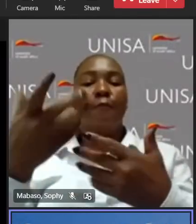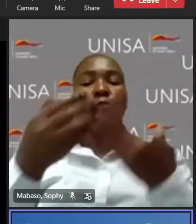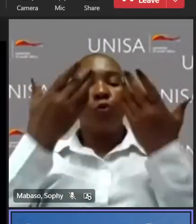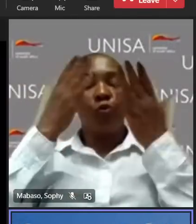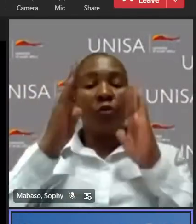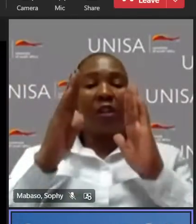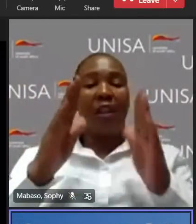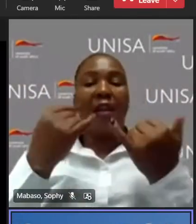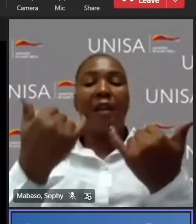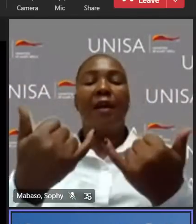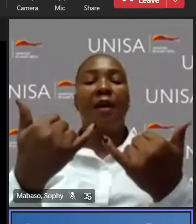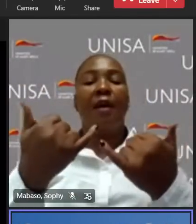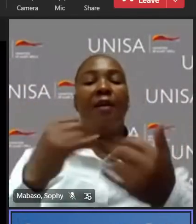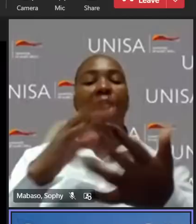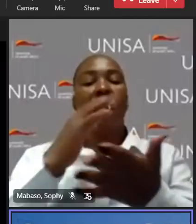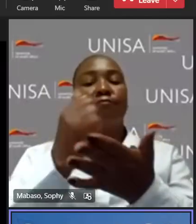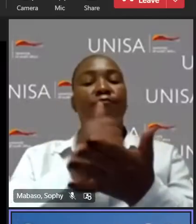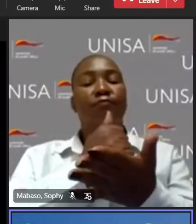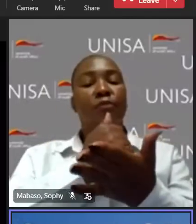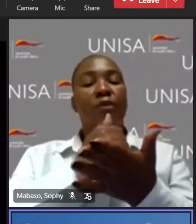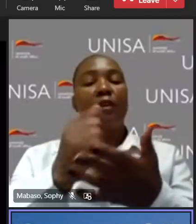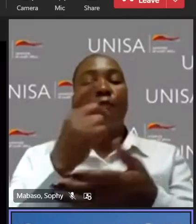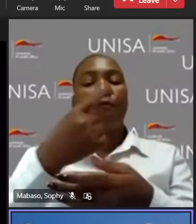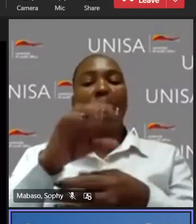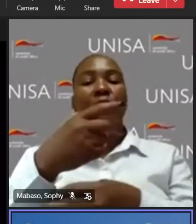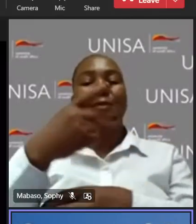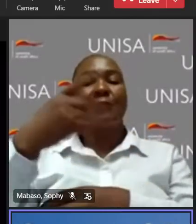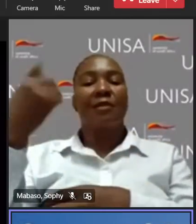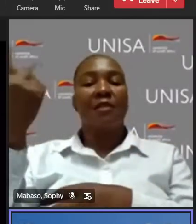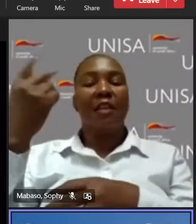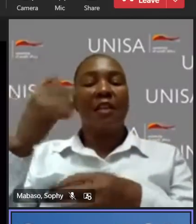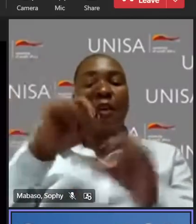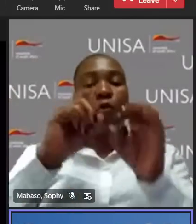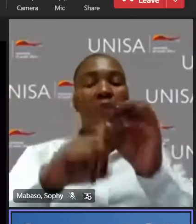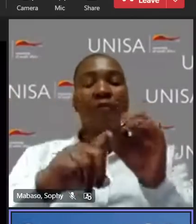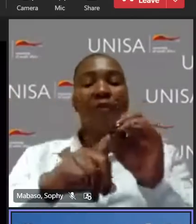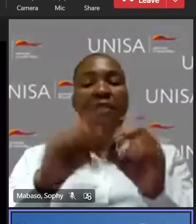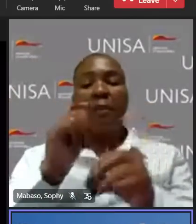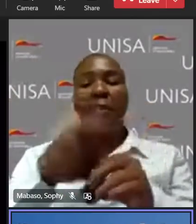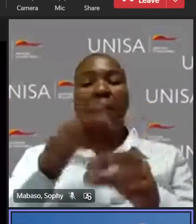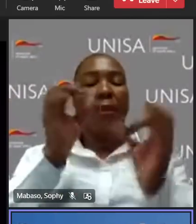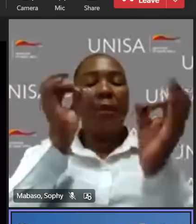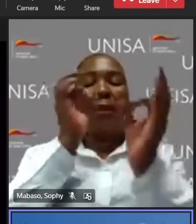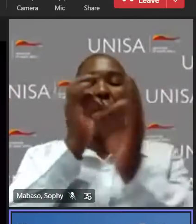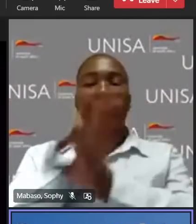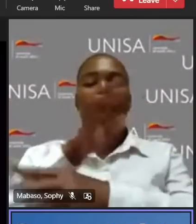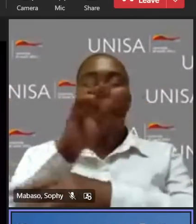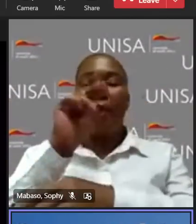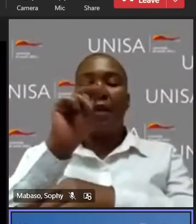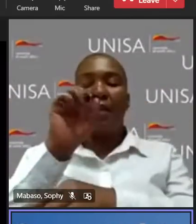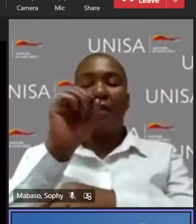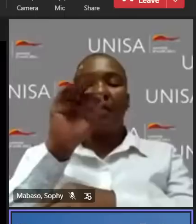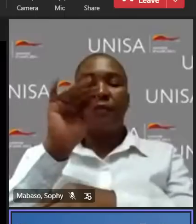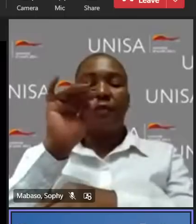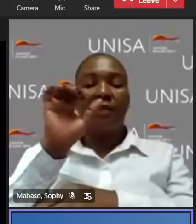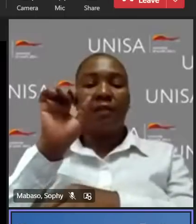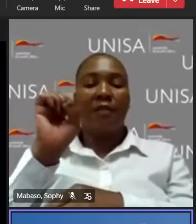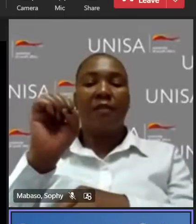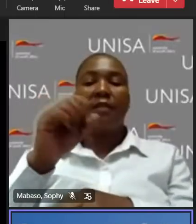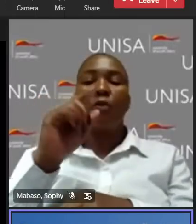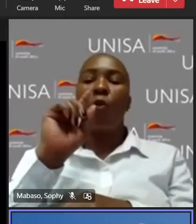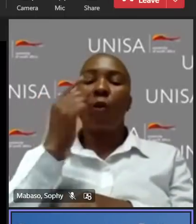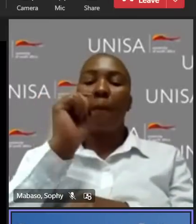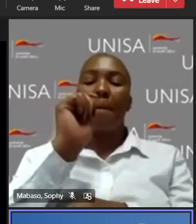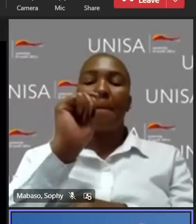are now registering for the second qualification. NSFAS also doesn't fund that, it only funds